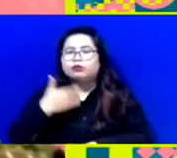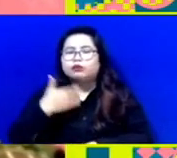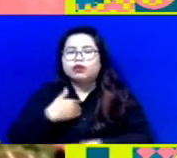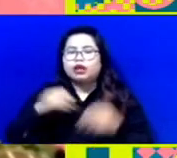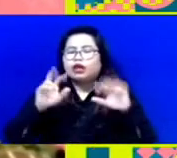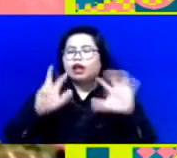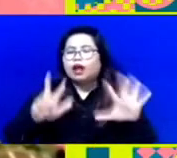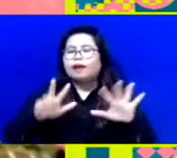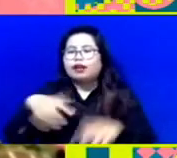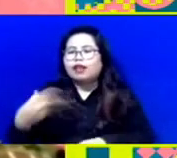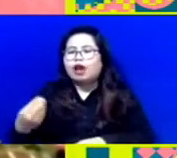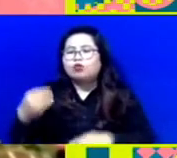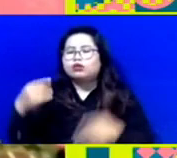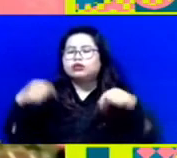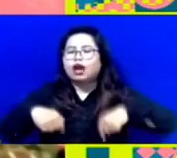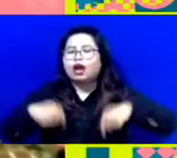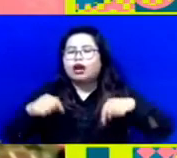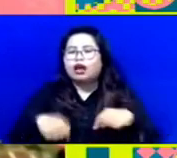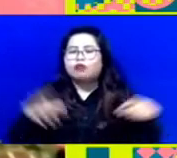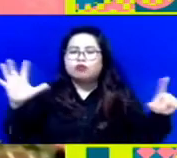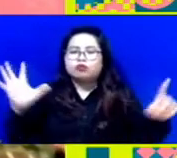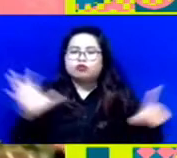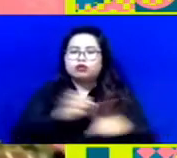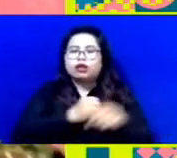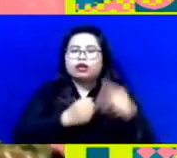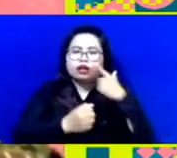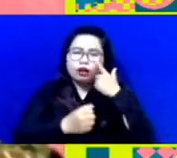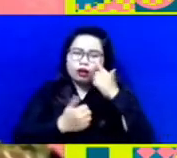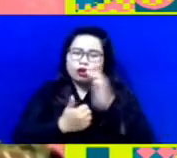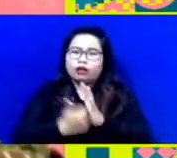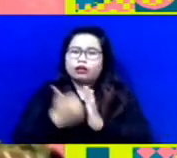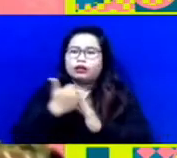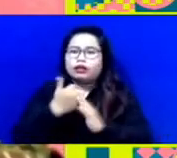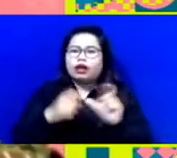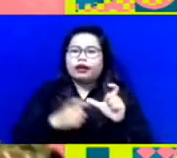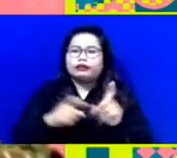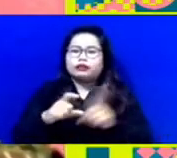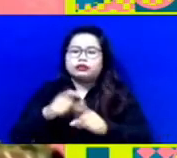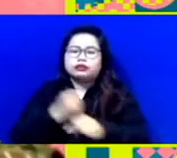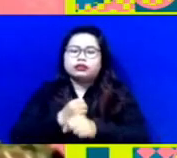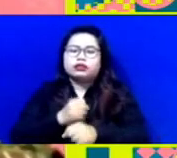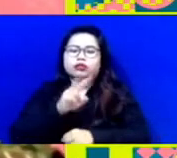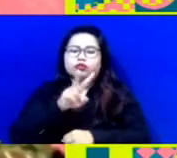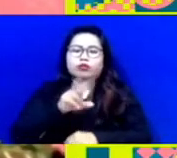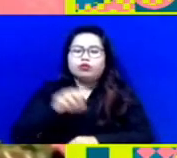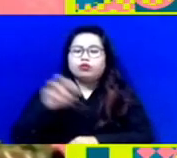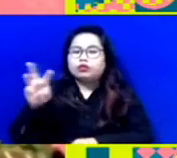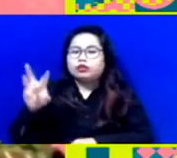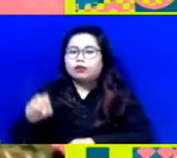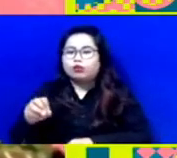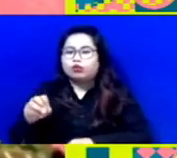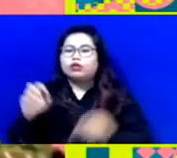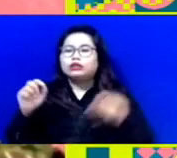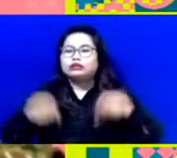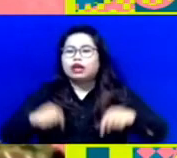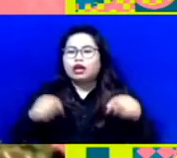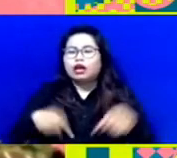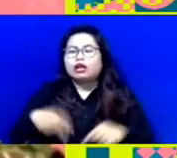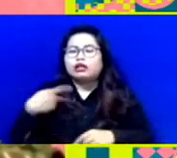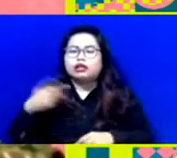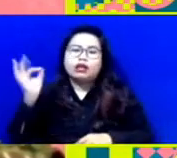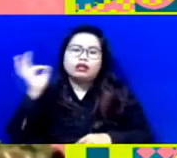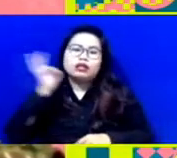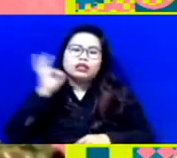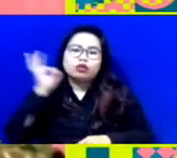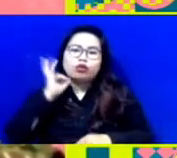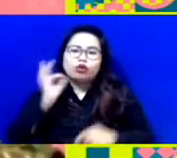the Sustainable Development Goals, or SDGs. However, we are at the risk of not meeting such a deadline due